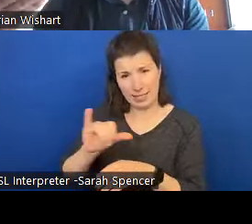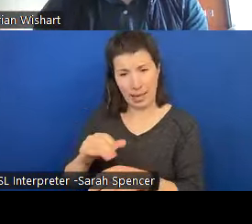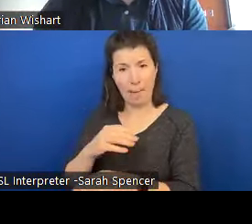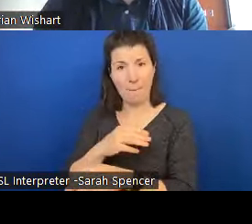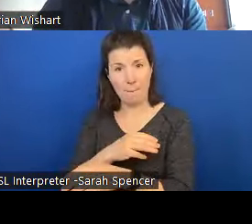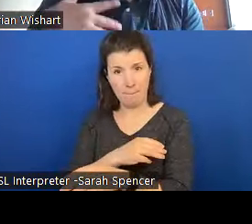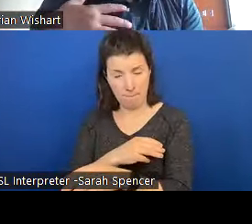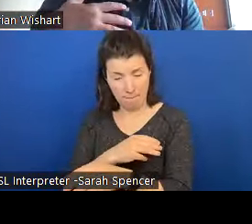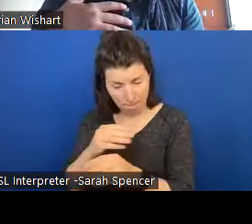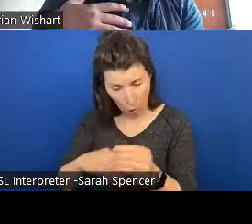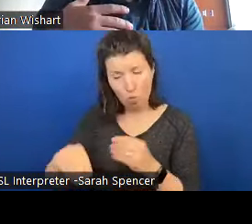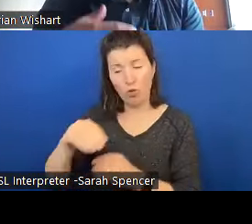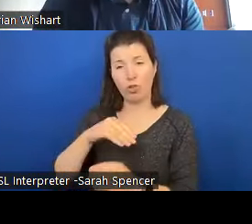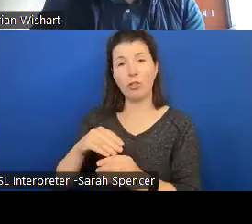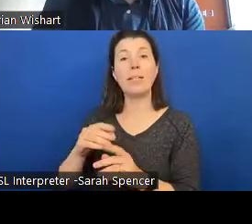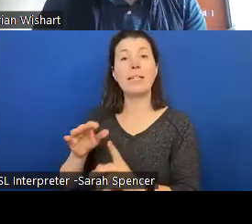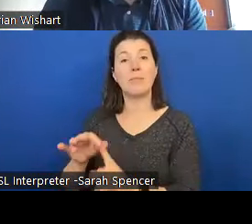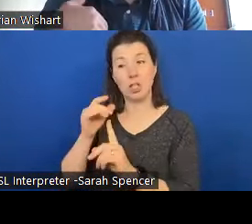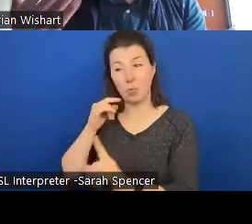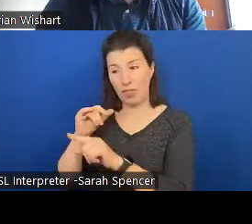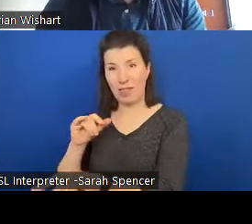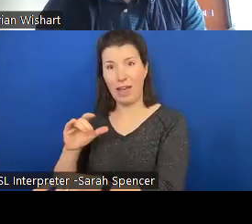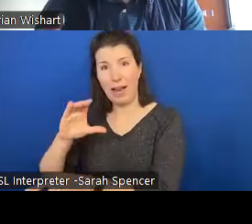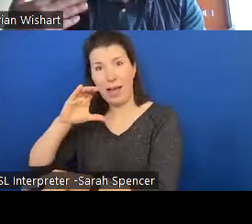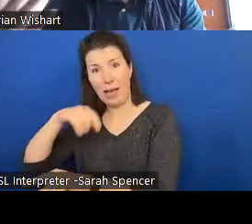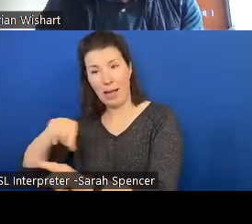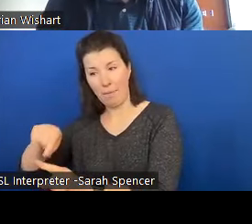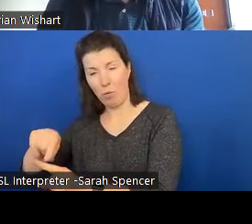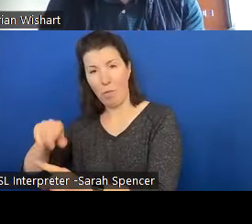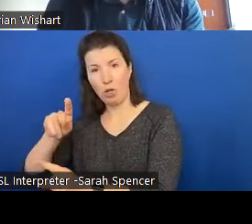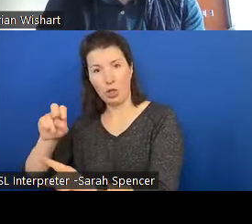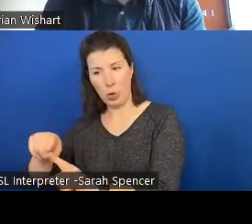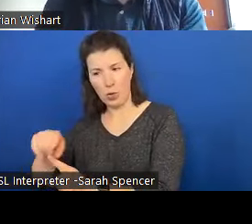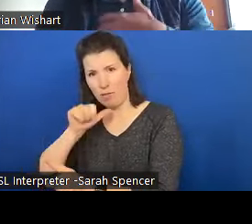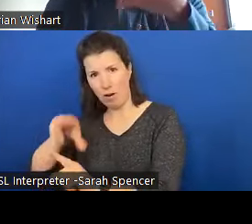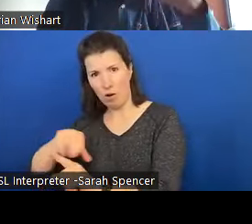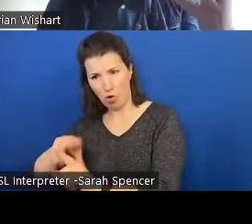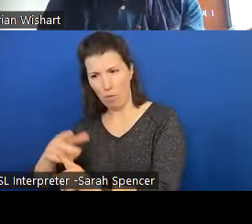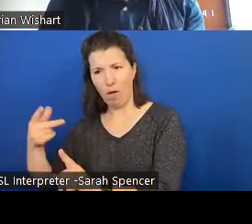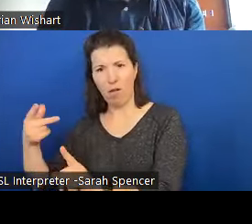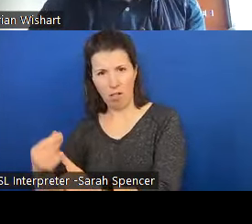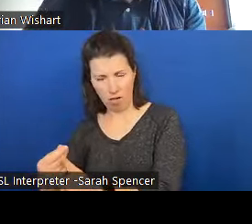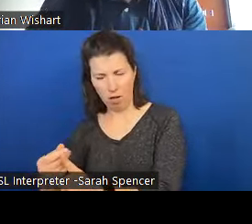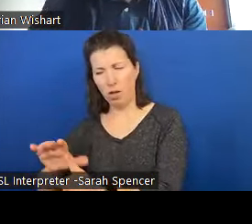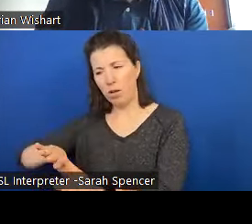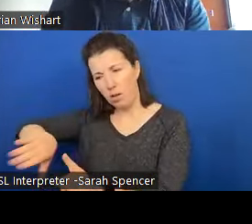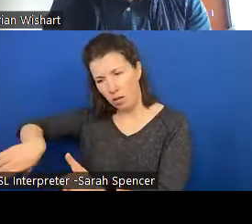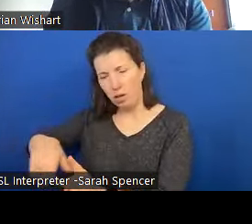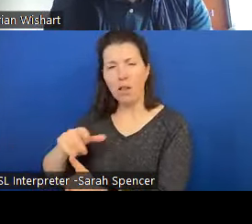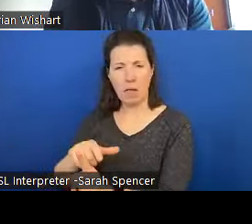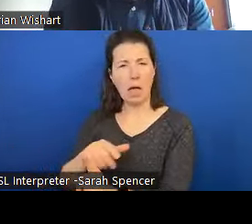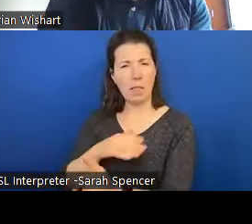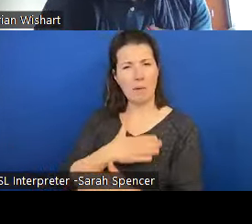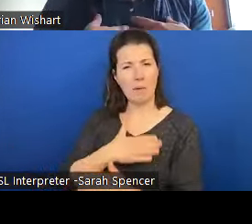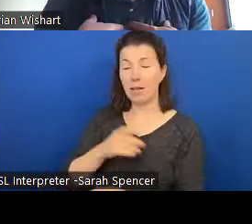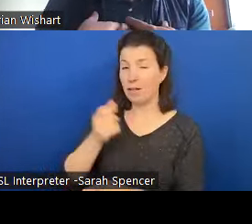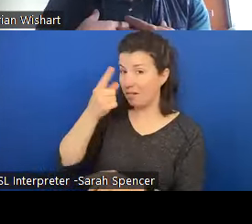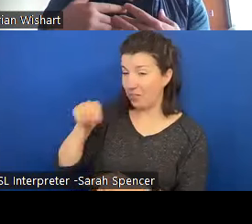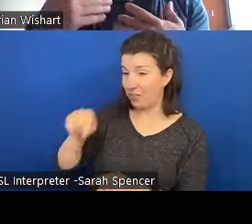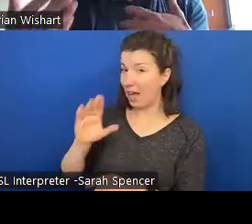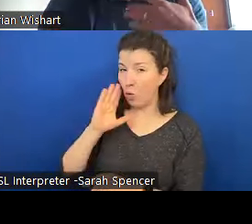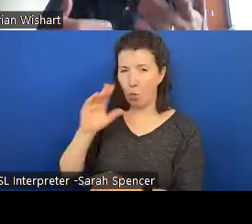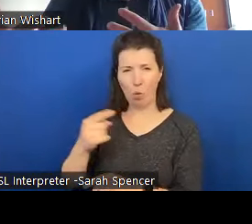abnormal tone out of the picture. This typically lasts about 3 to 5 months, is something that needs to be repeated. I